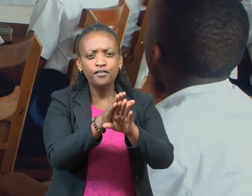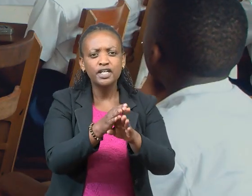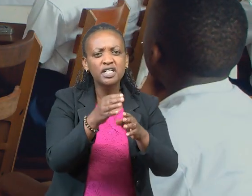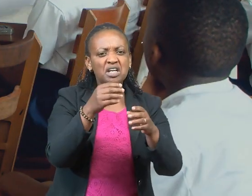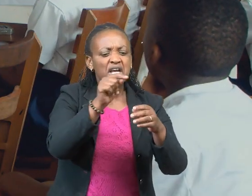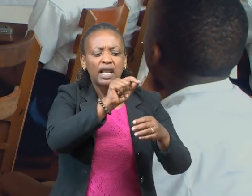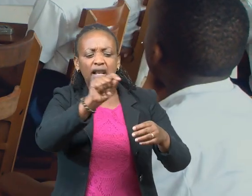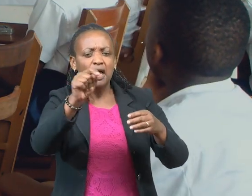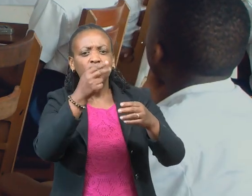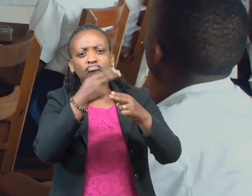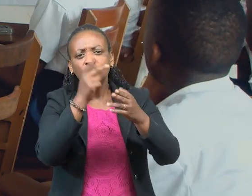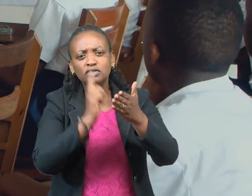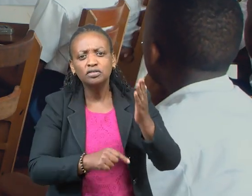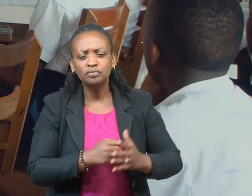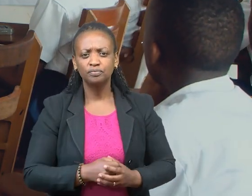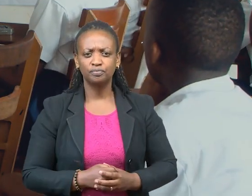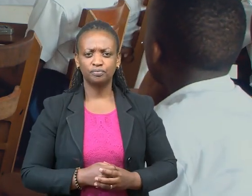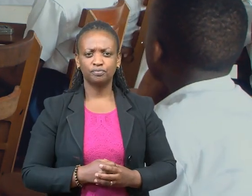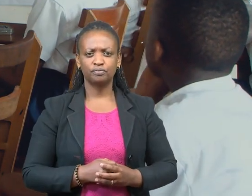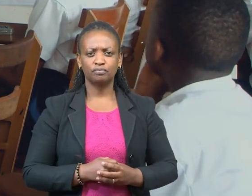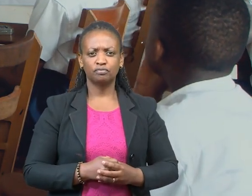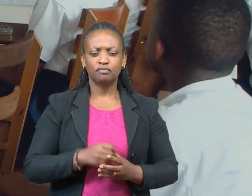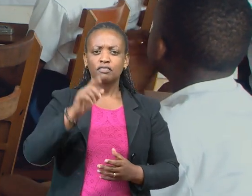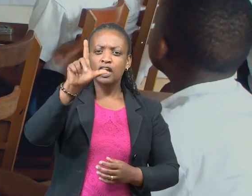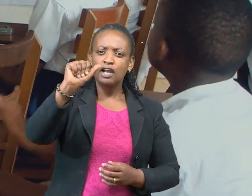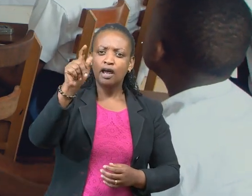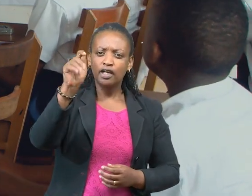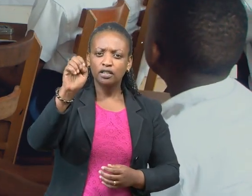the fish. That line we call it?